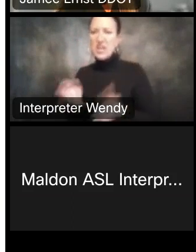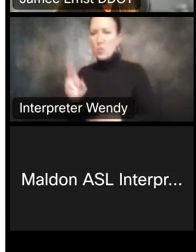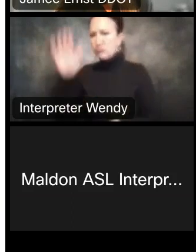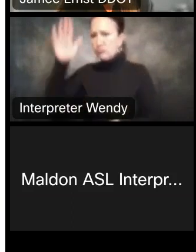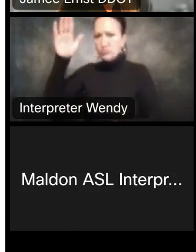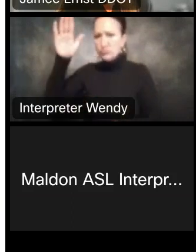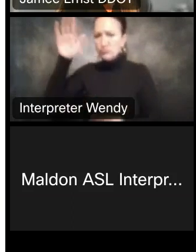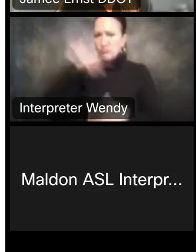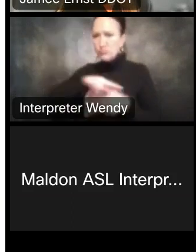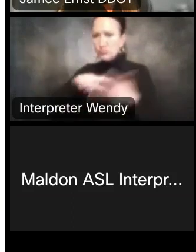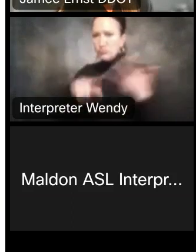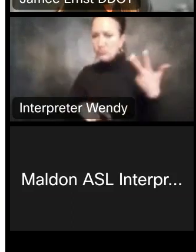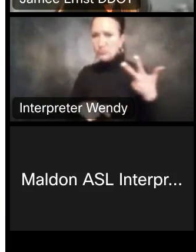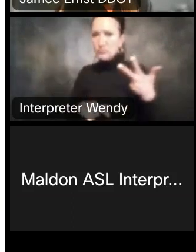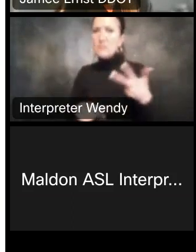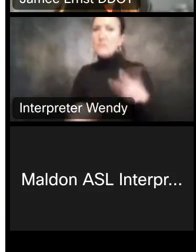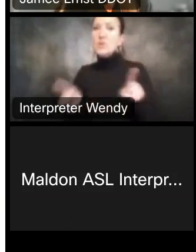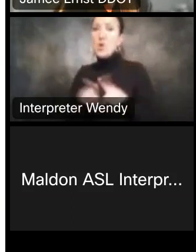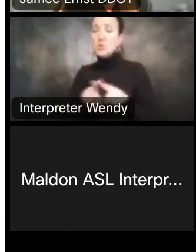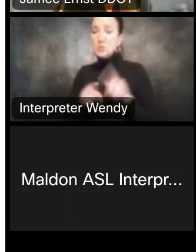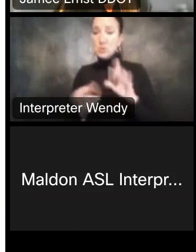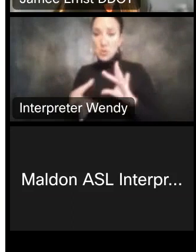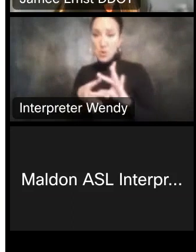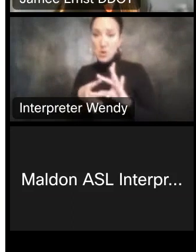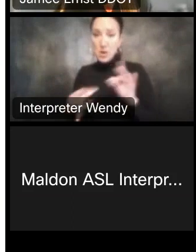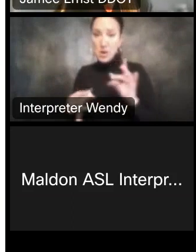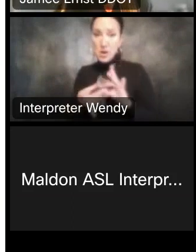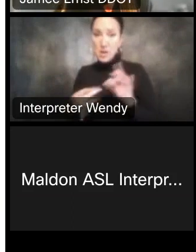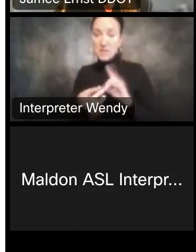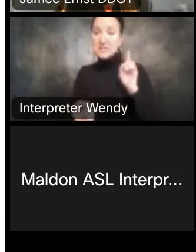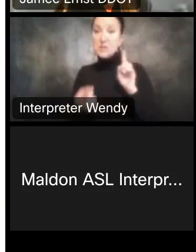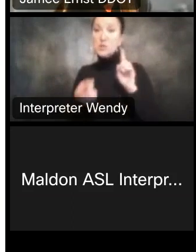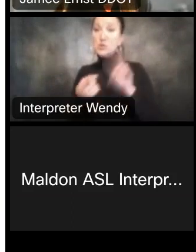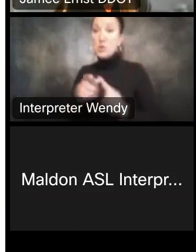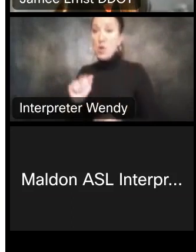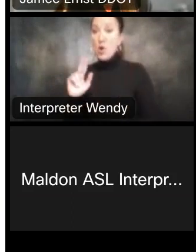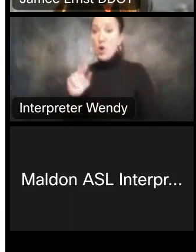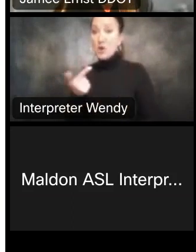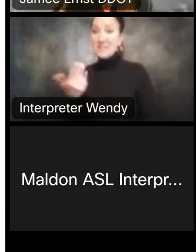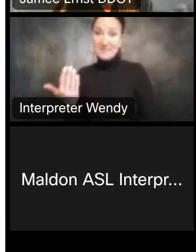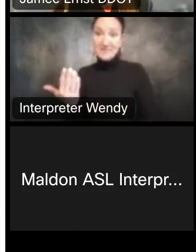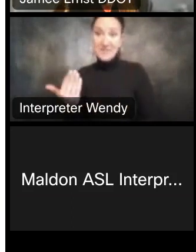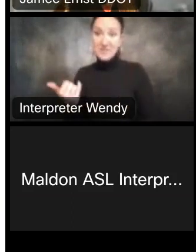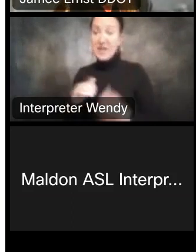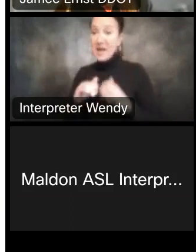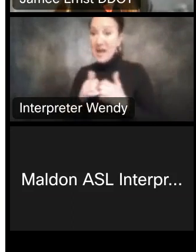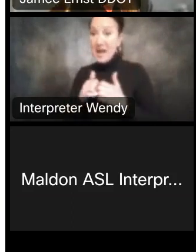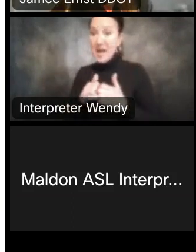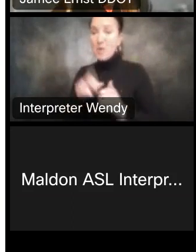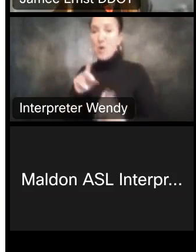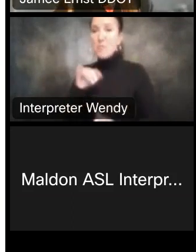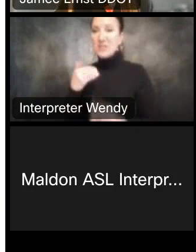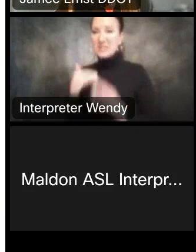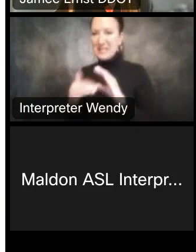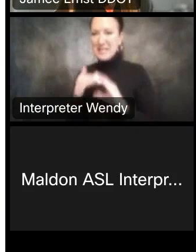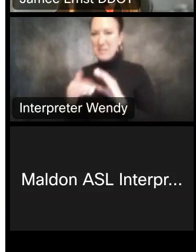your hand. We also will be taking comments until August 15th, and you can do that via the project email, which is